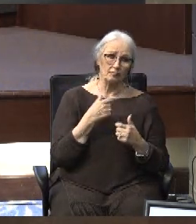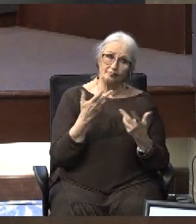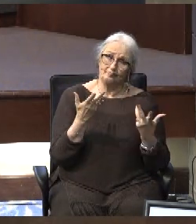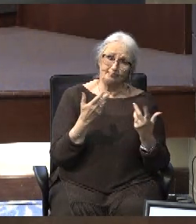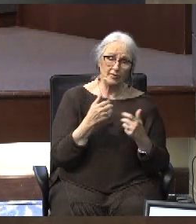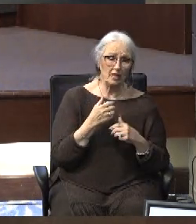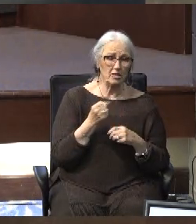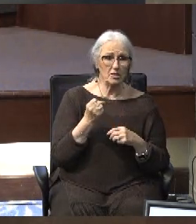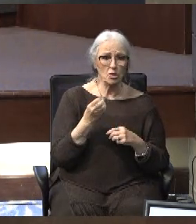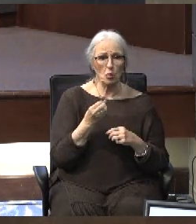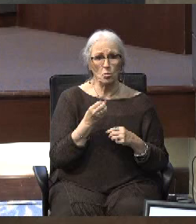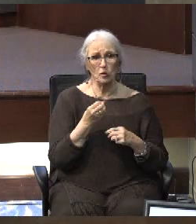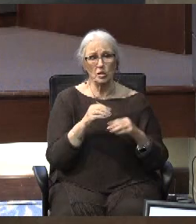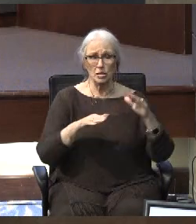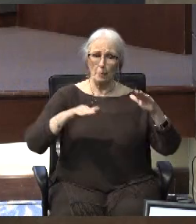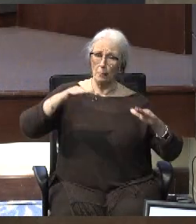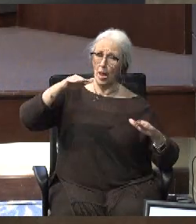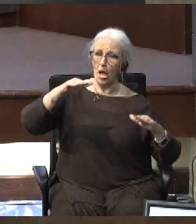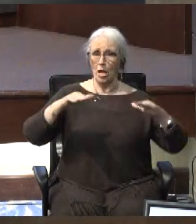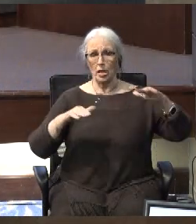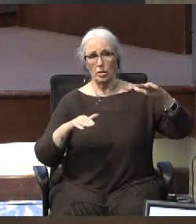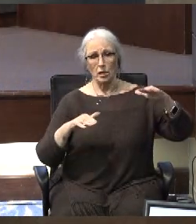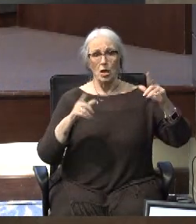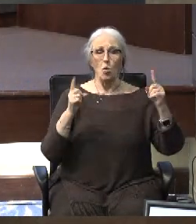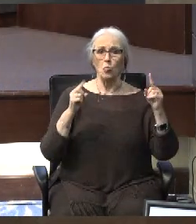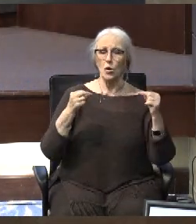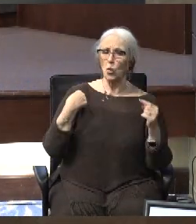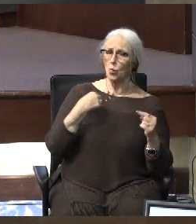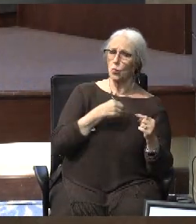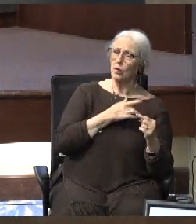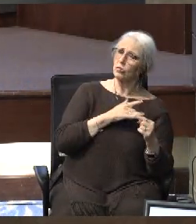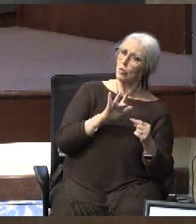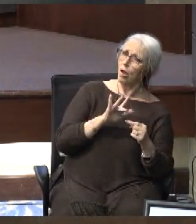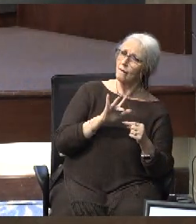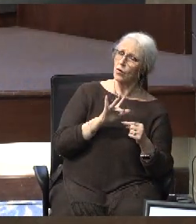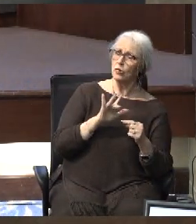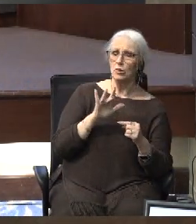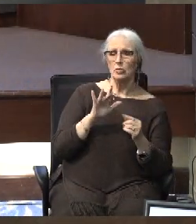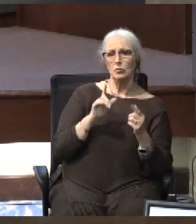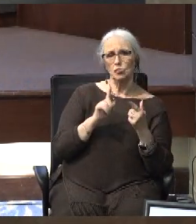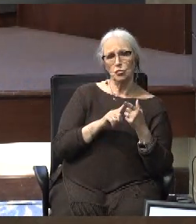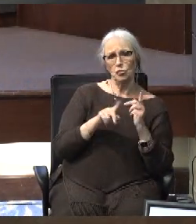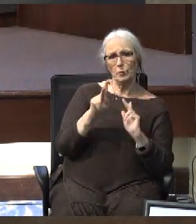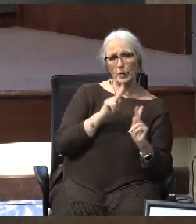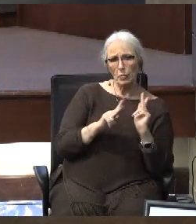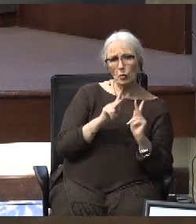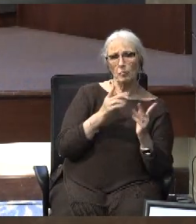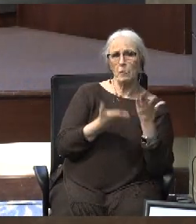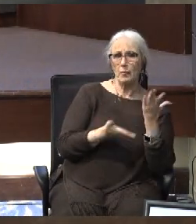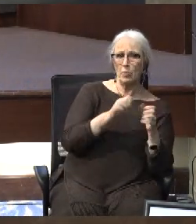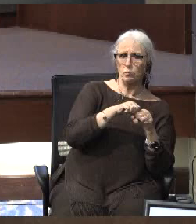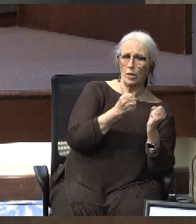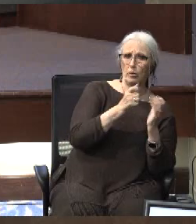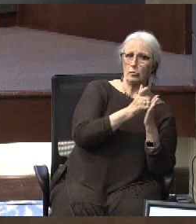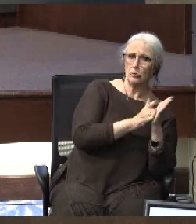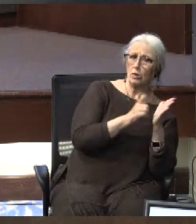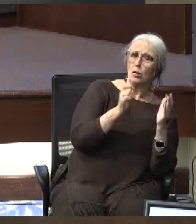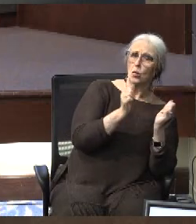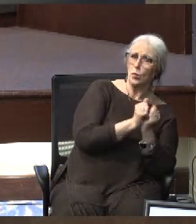is a balancing act here to ensuring that we are thoughtful and compassionate towards the people who might be violating code, but